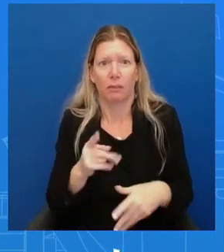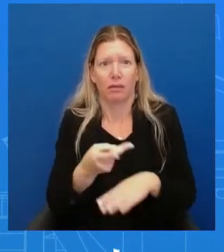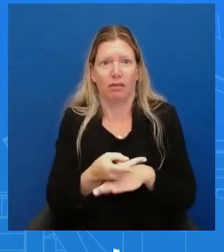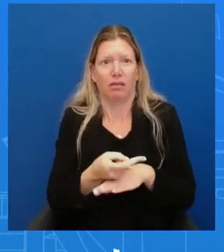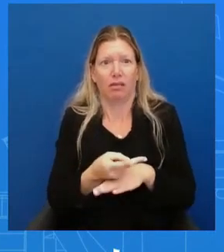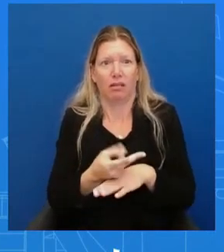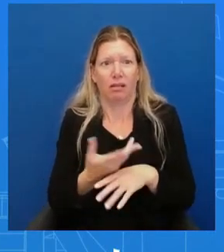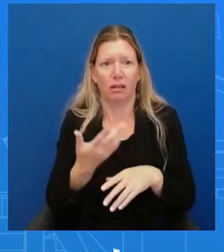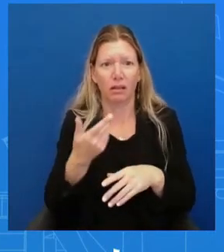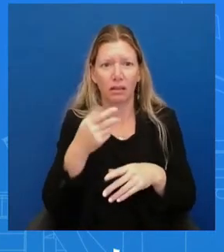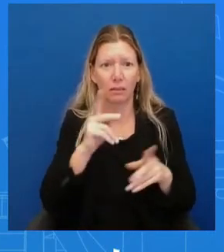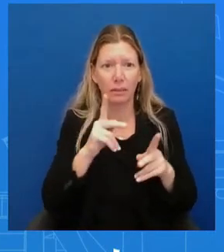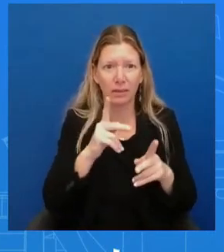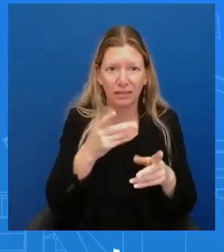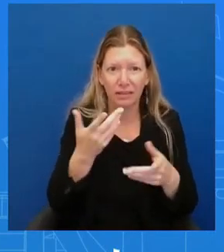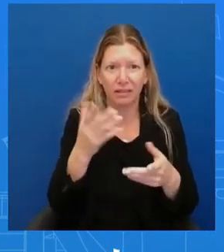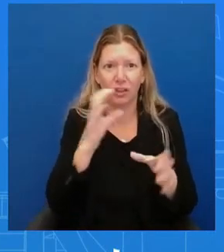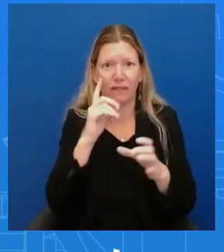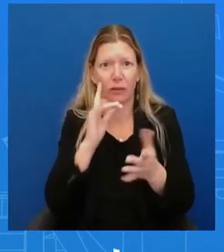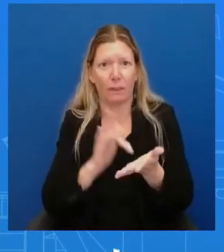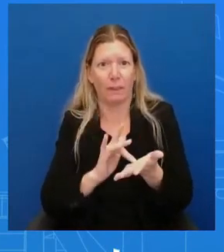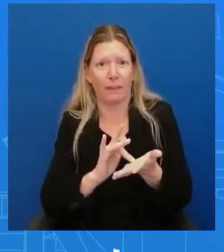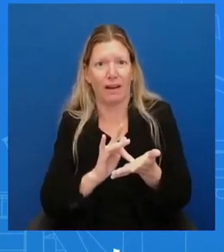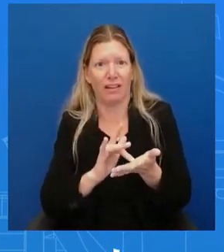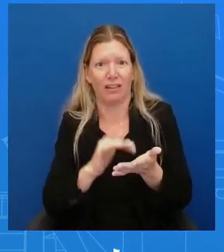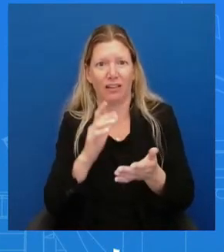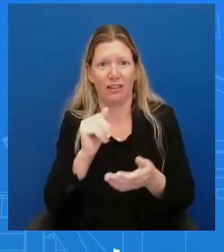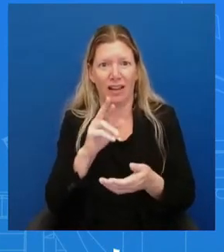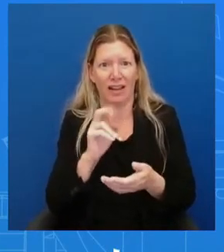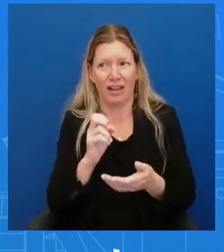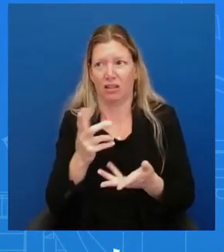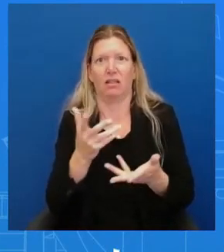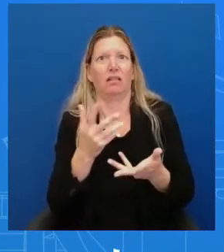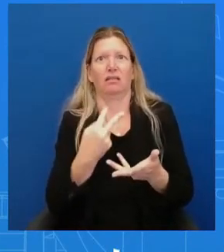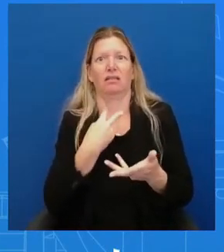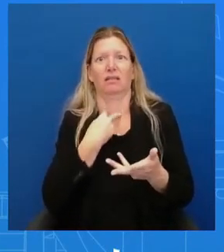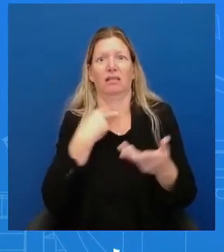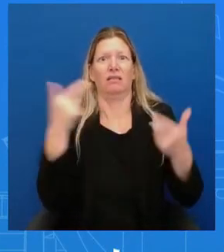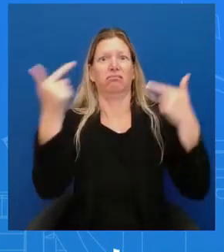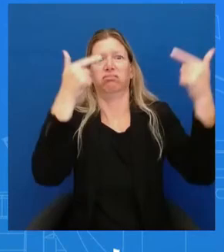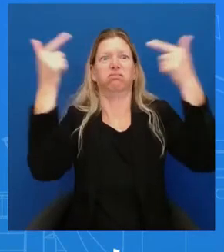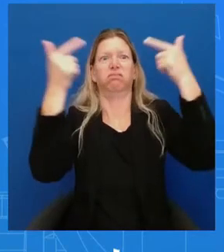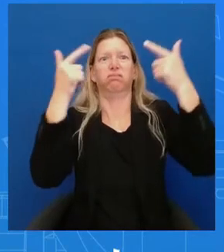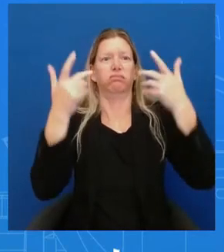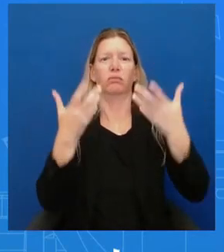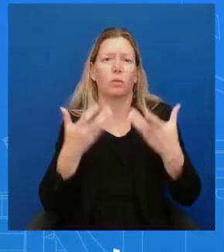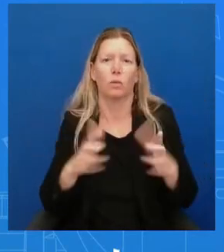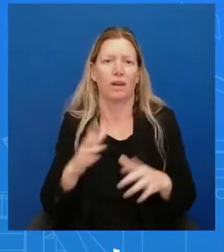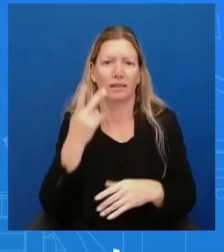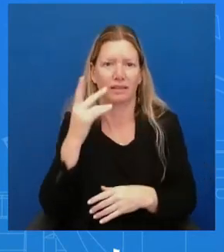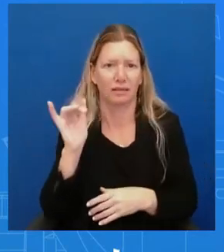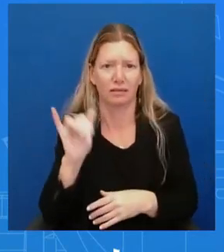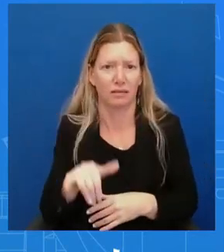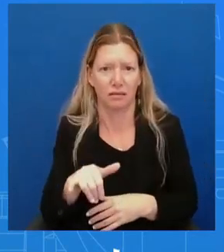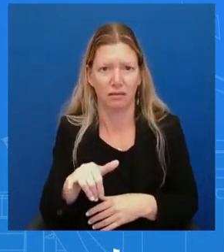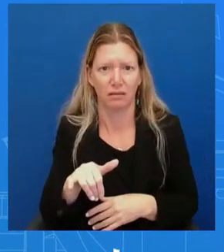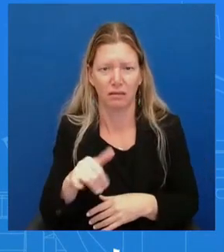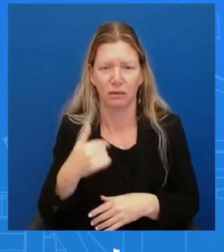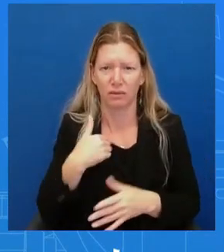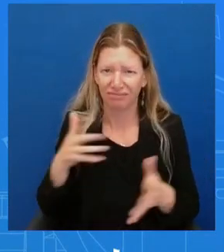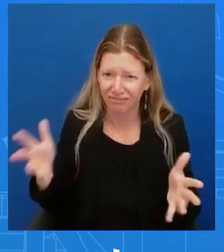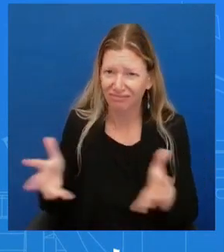want to see that. We have urged Israel to take every step to avoid civilian casualties, and this just points to how